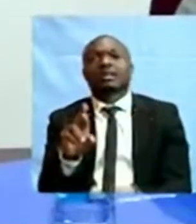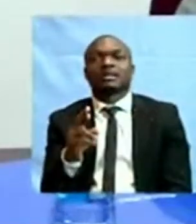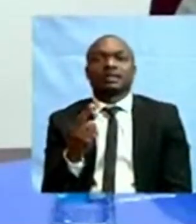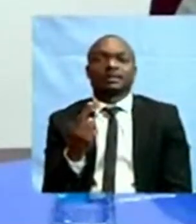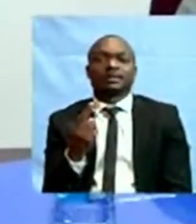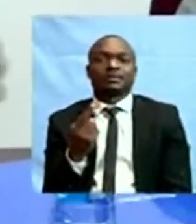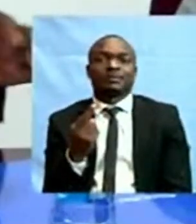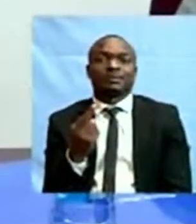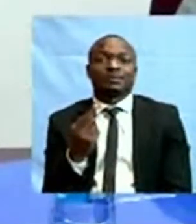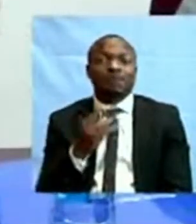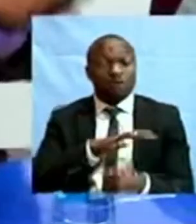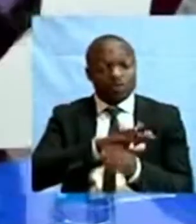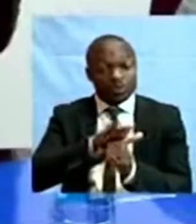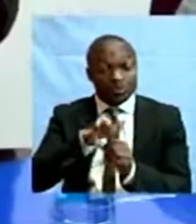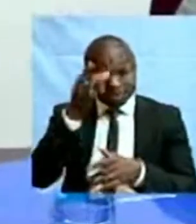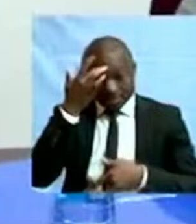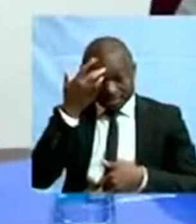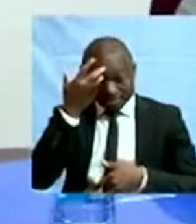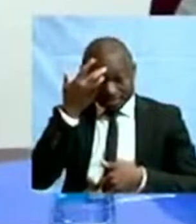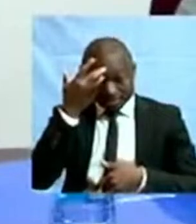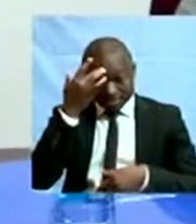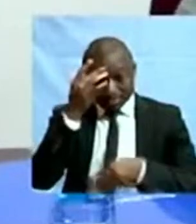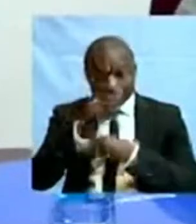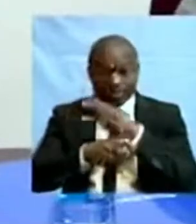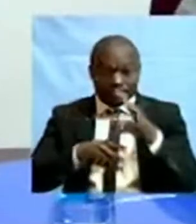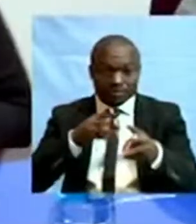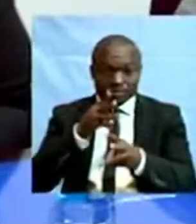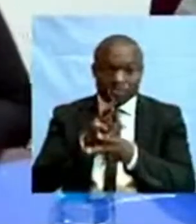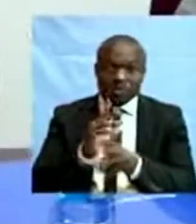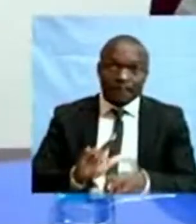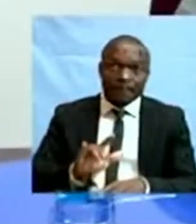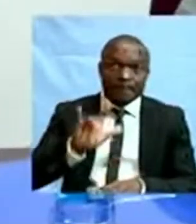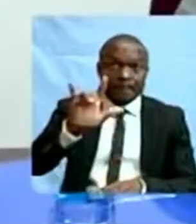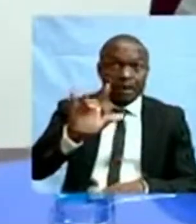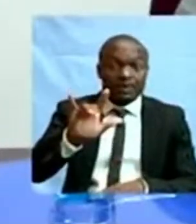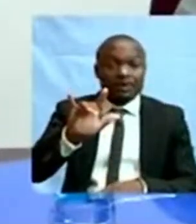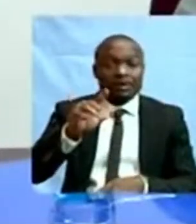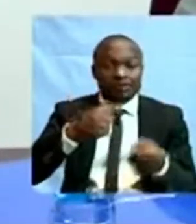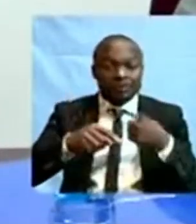from the pandemic as the global aviation comes back to a normal.